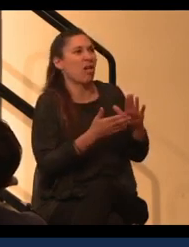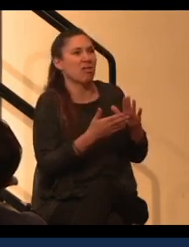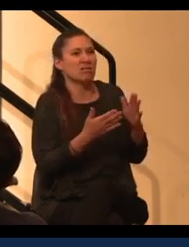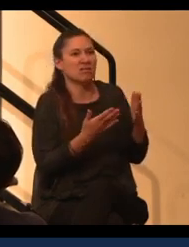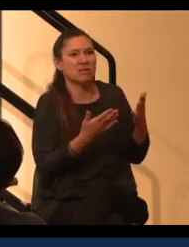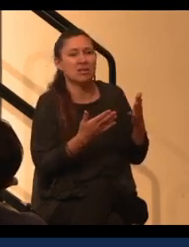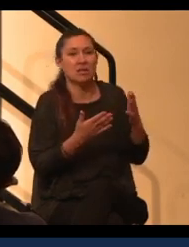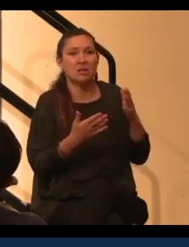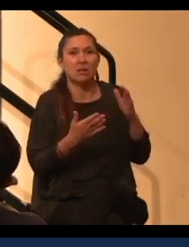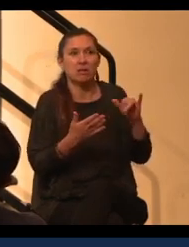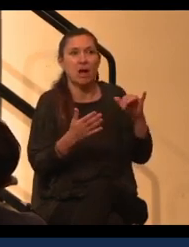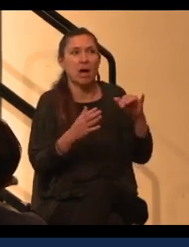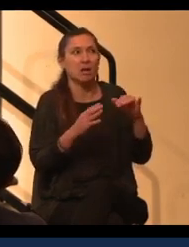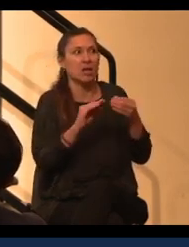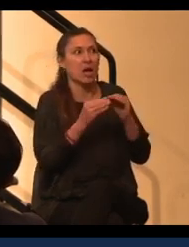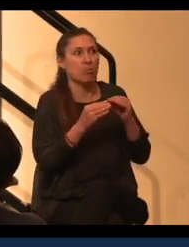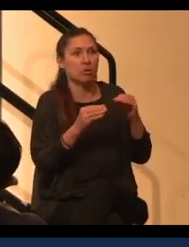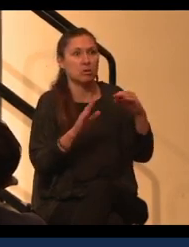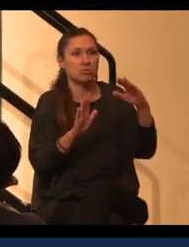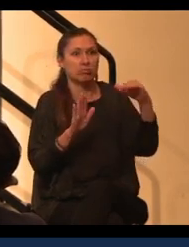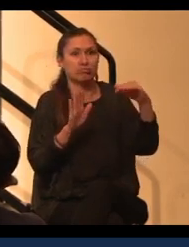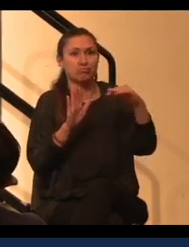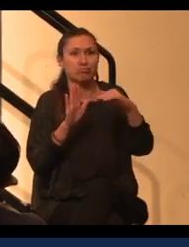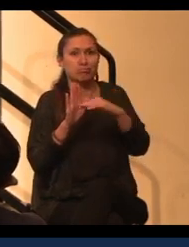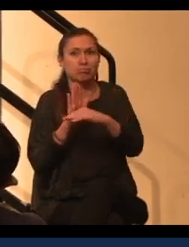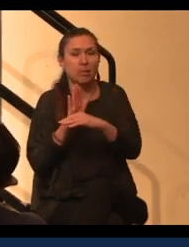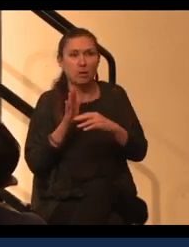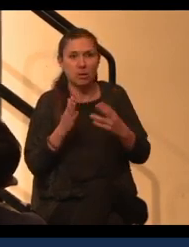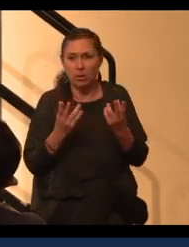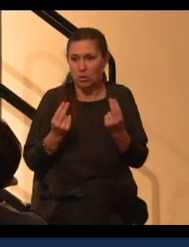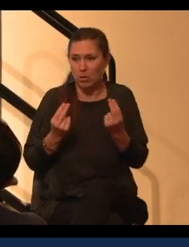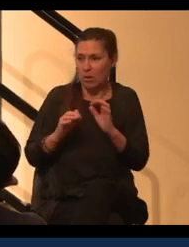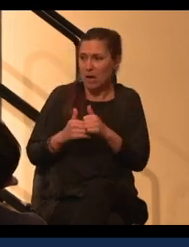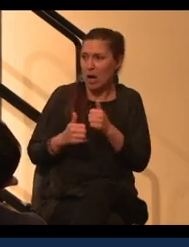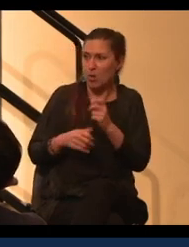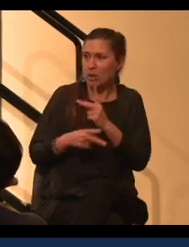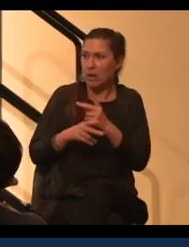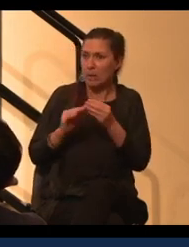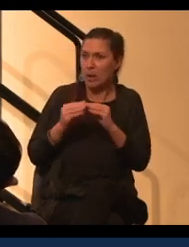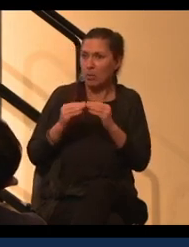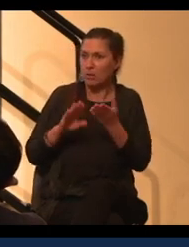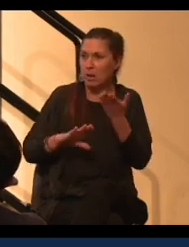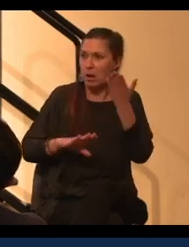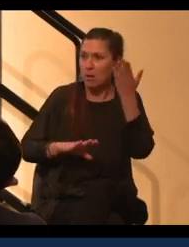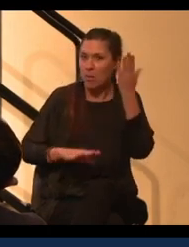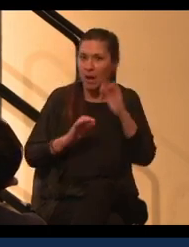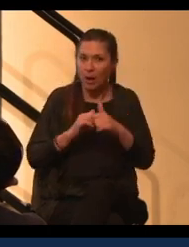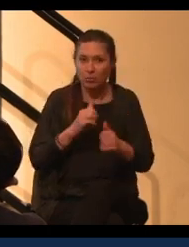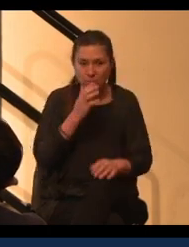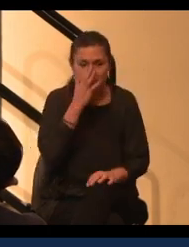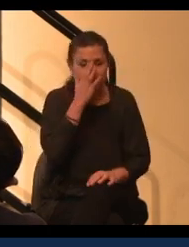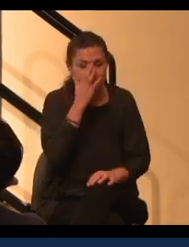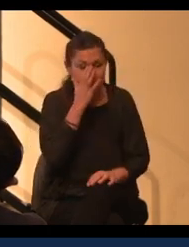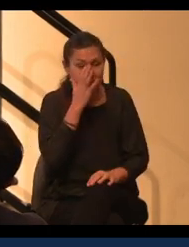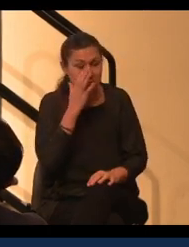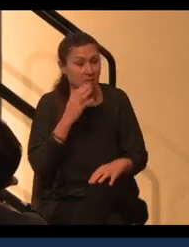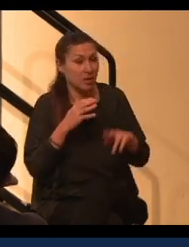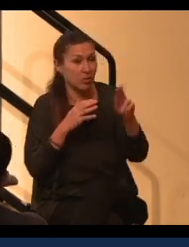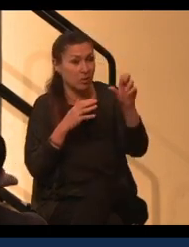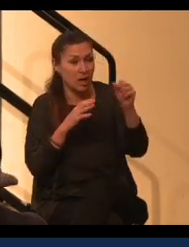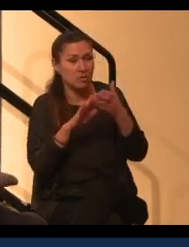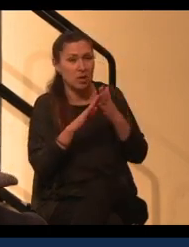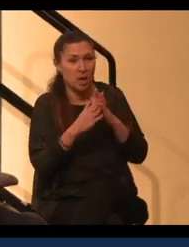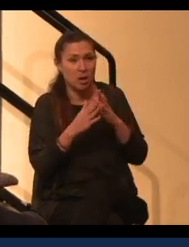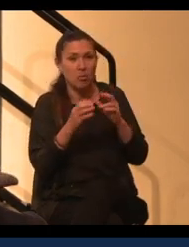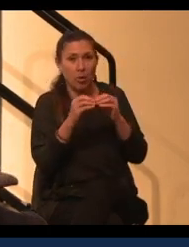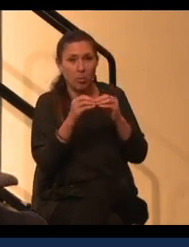puts universities in a very difficult situation of how are we going to maintain our enrollments. And the US is becoming